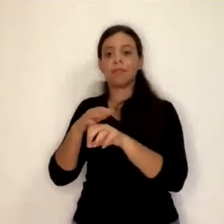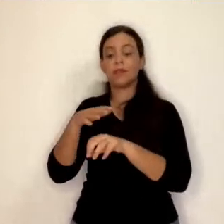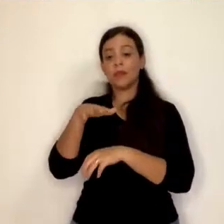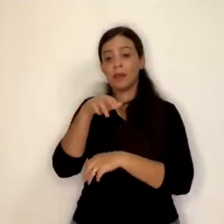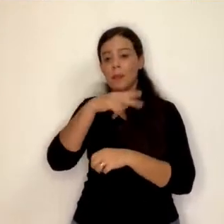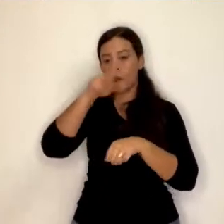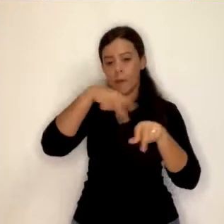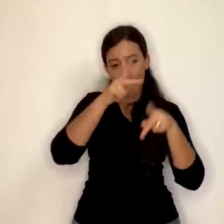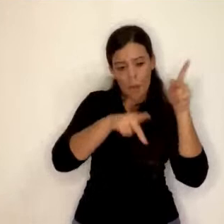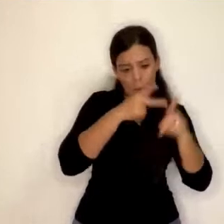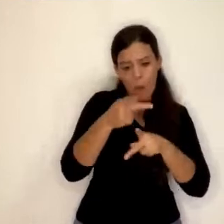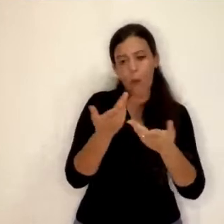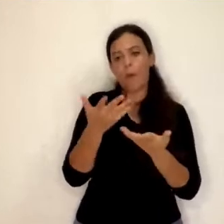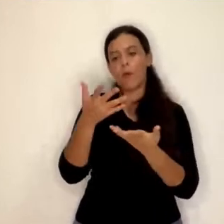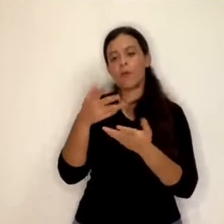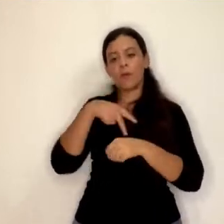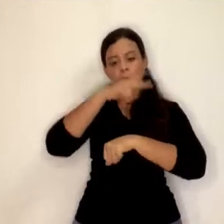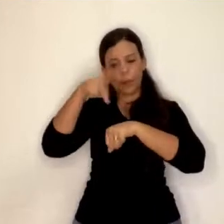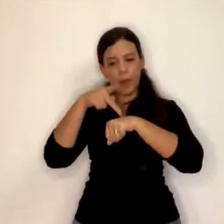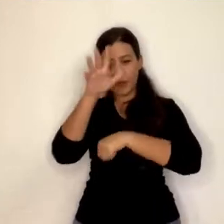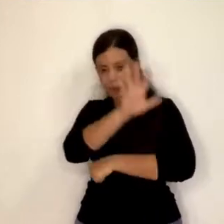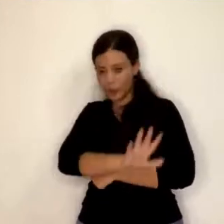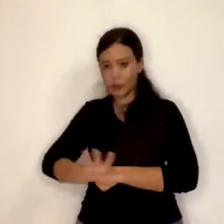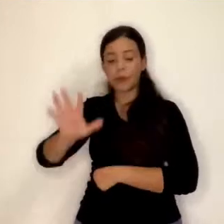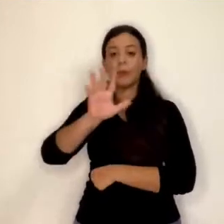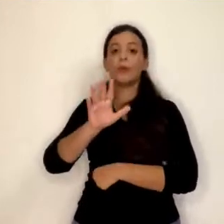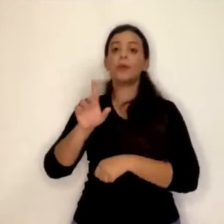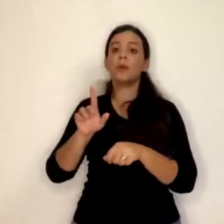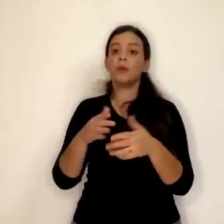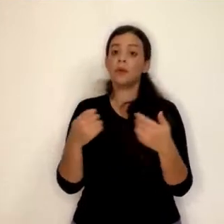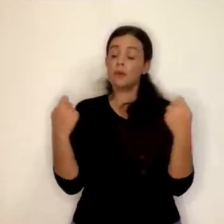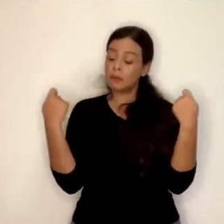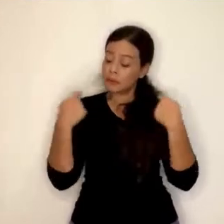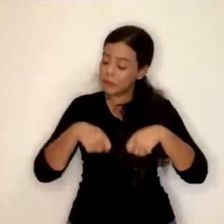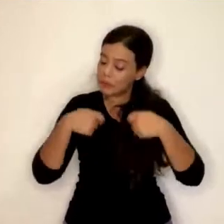of challenges for the people, individuals who